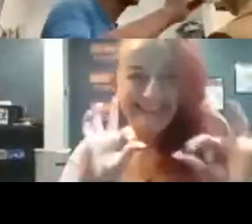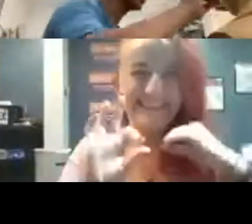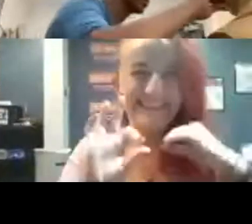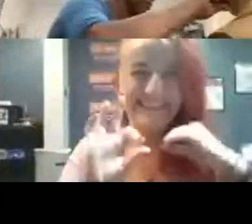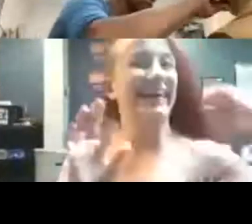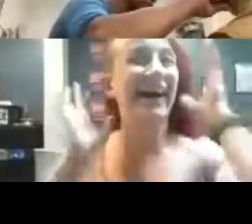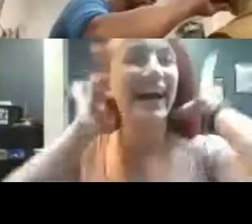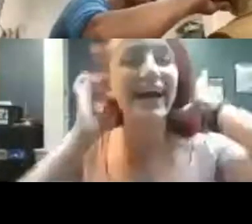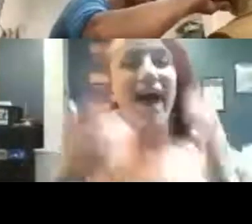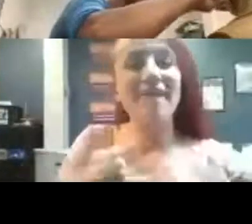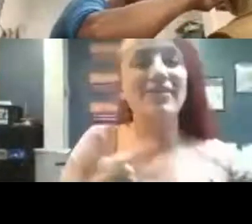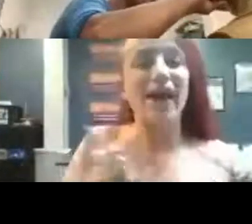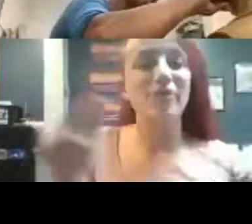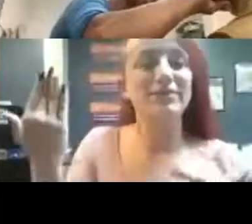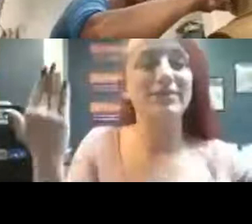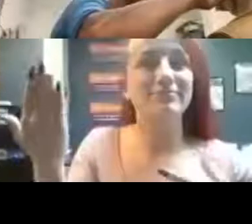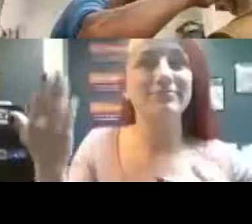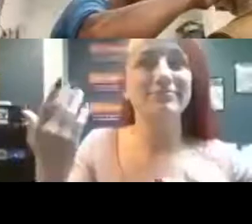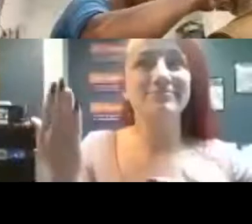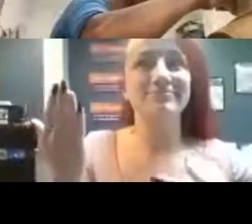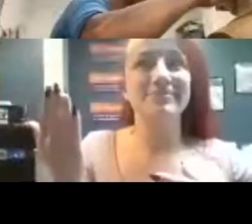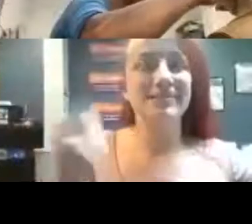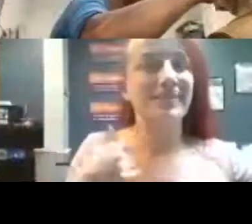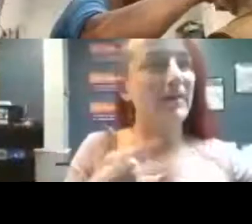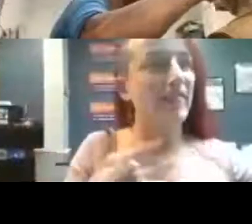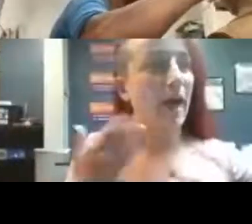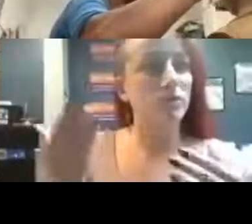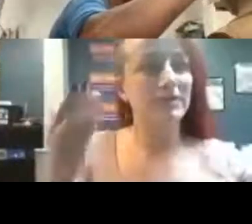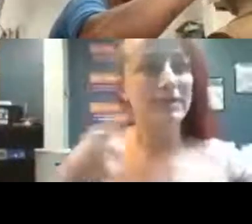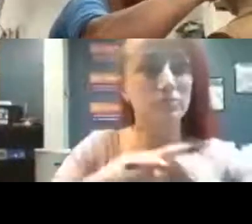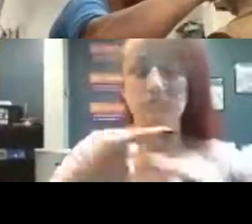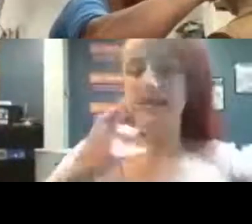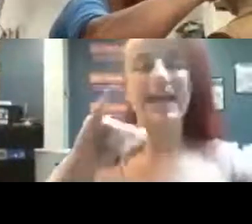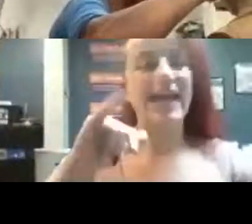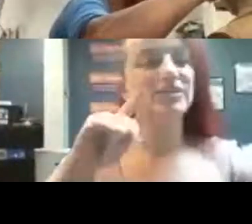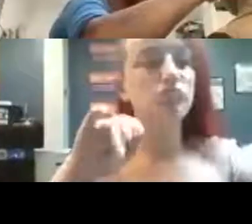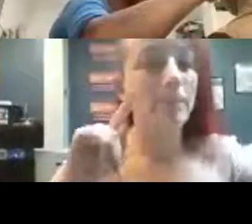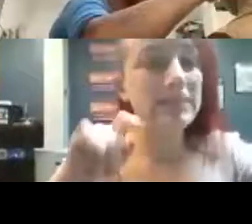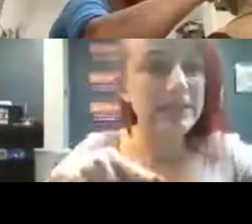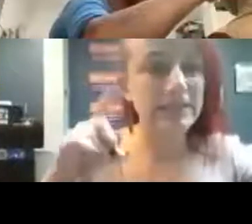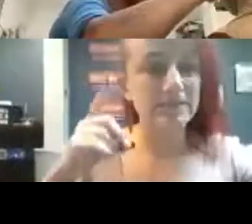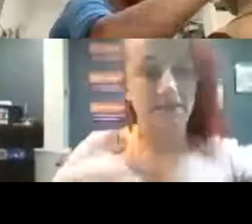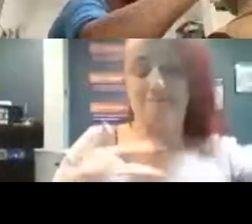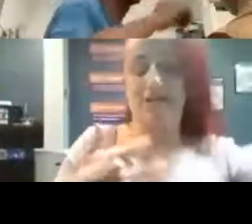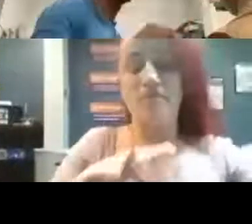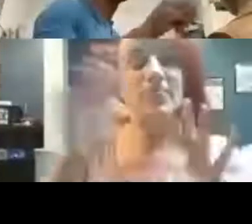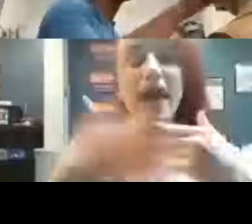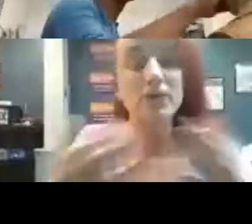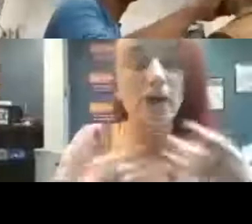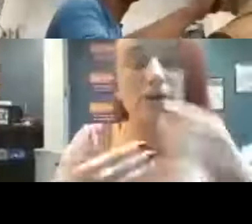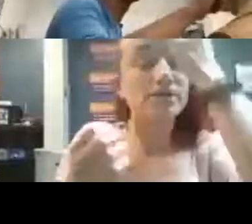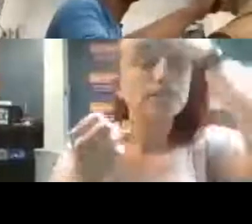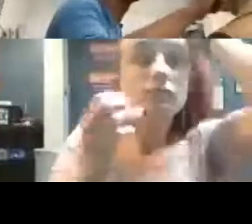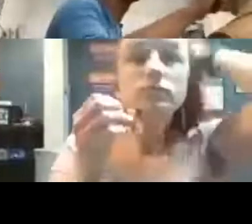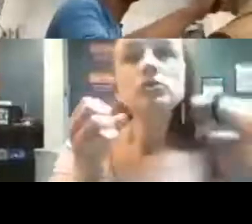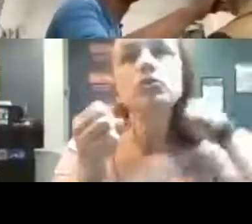had a couple more comments if everyone doesn't mind. I just wanted to say that as